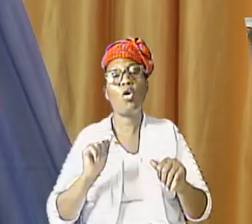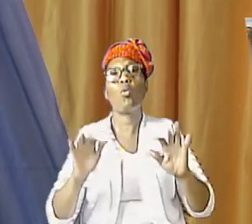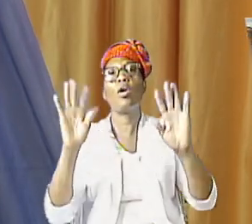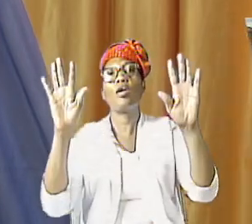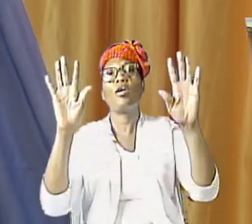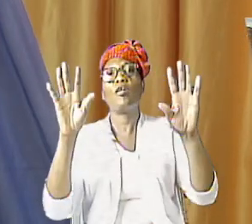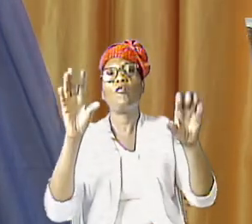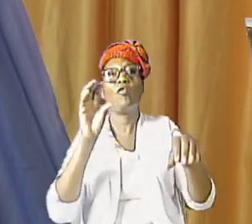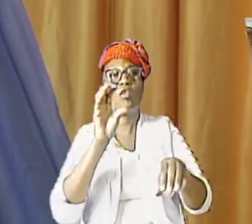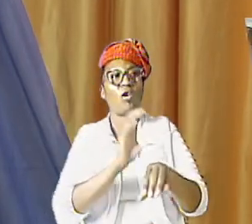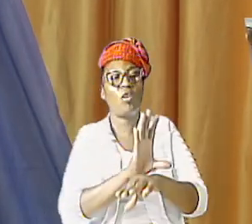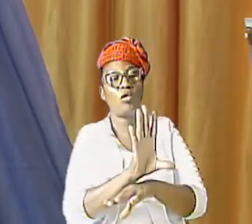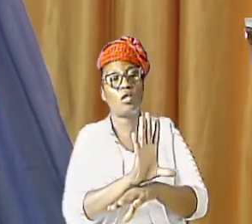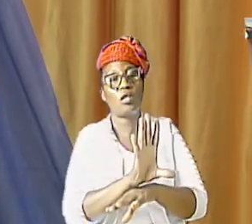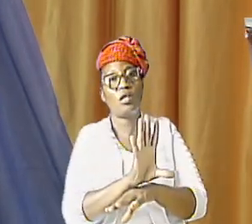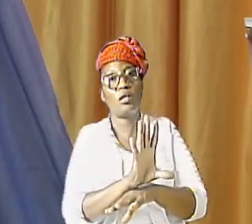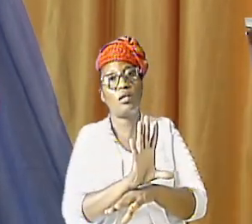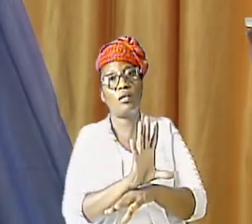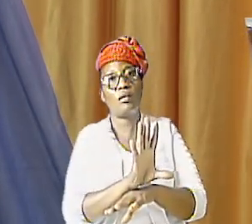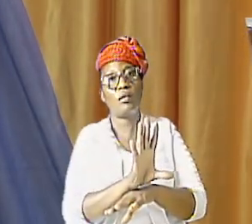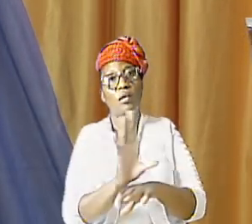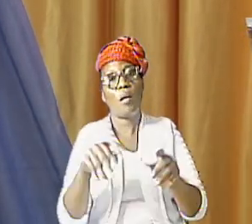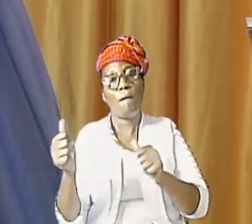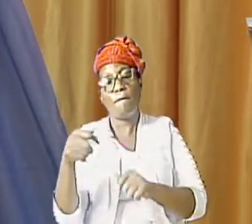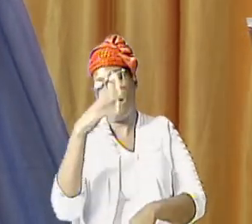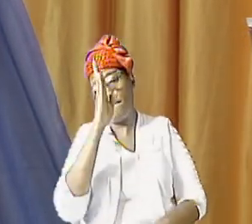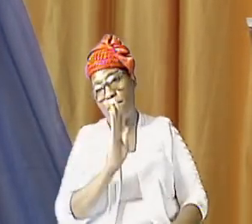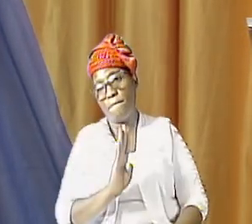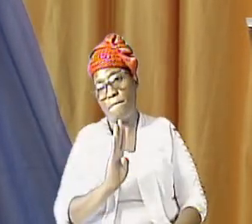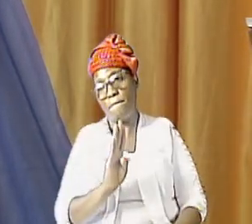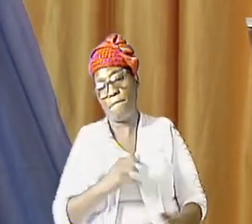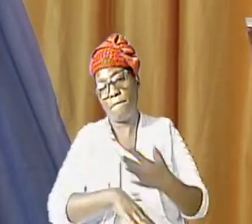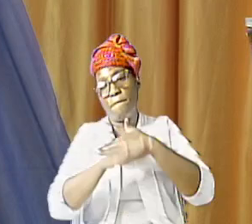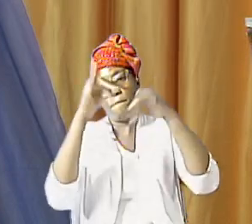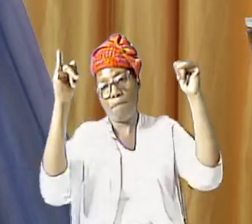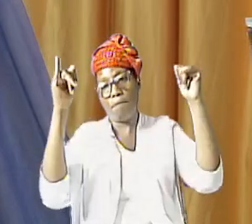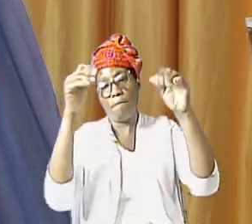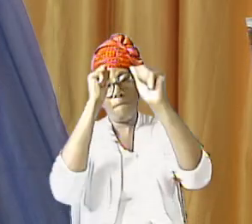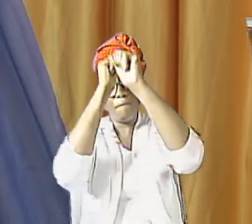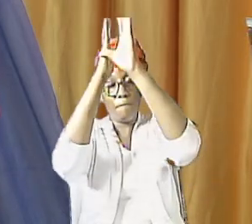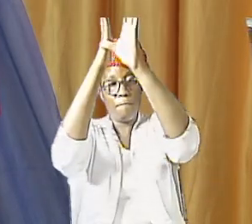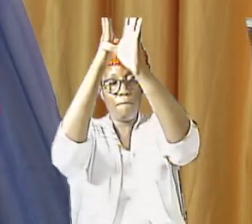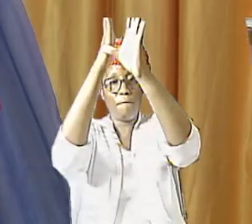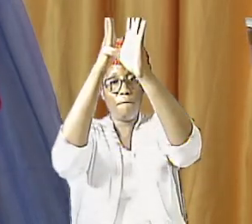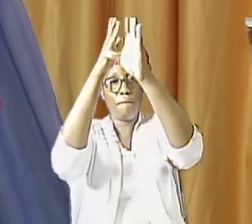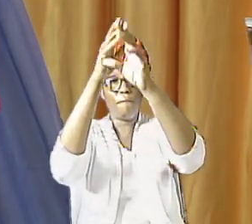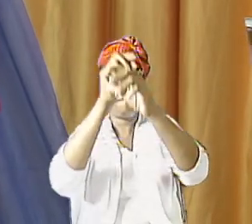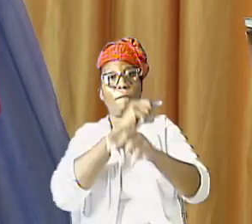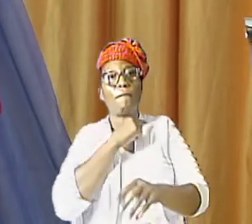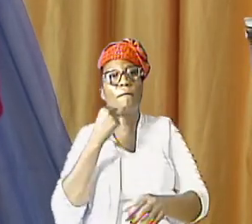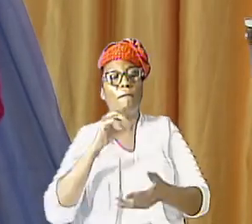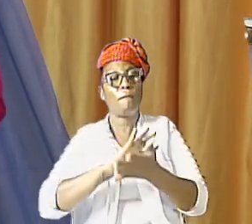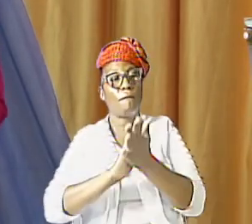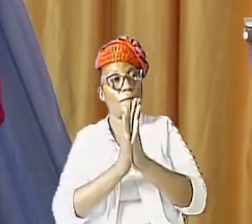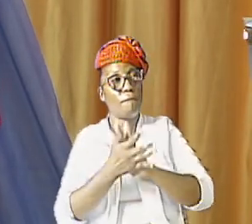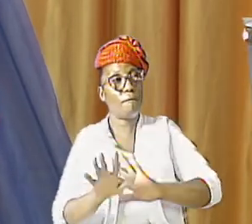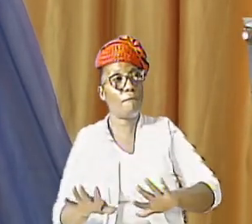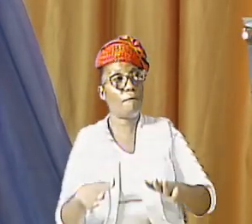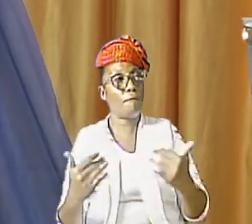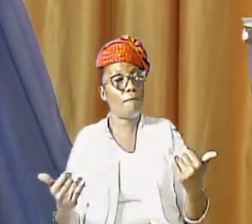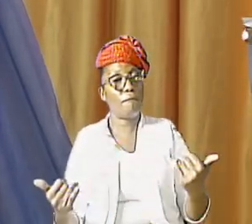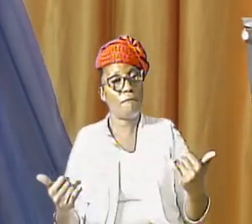he will be called Wonderful Counselor, Mighty God, Everlasting Father, the Prince of